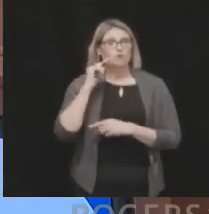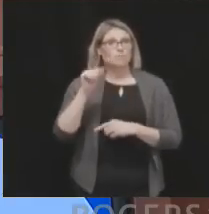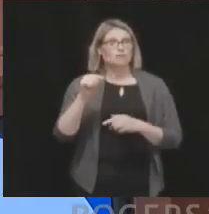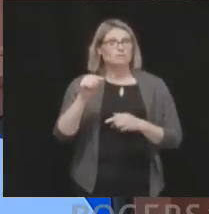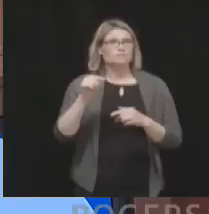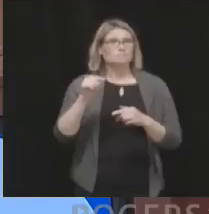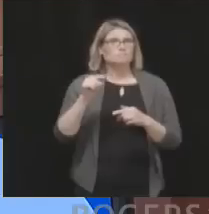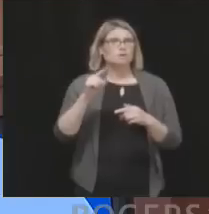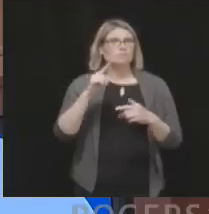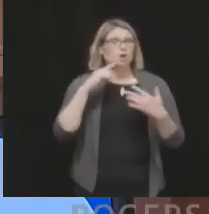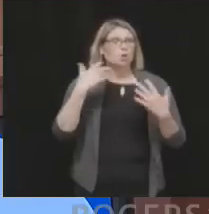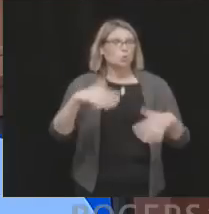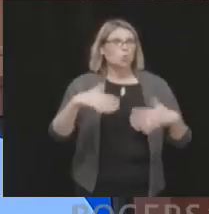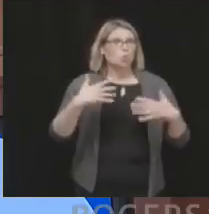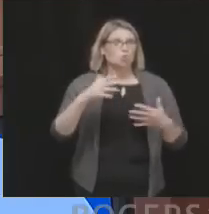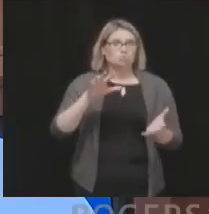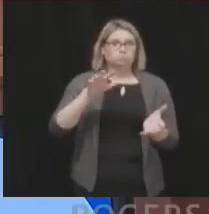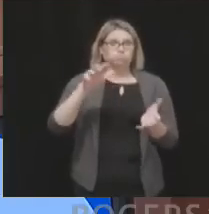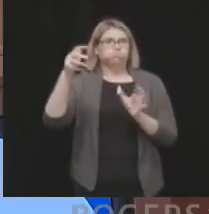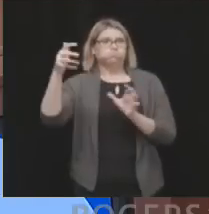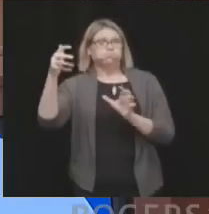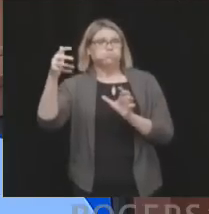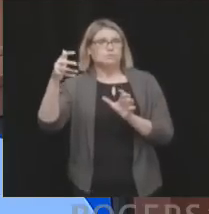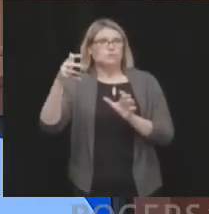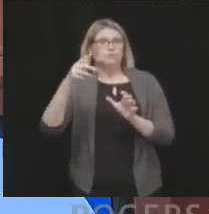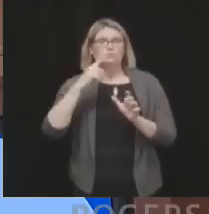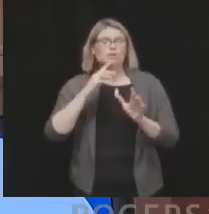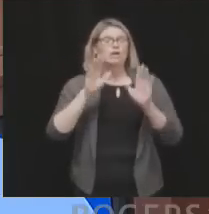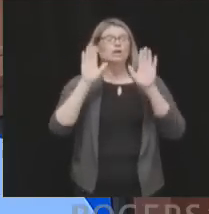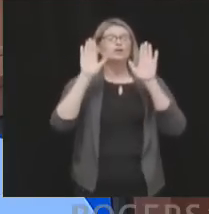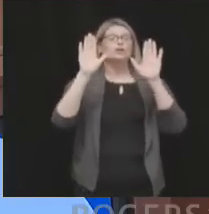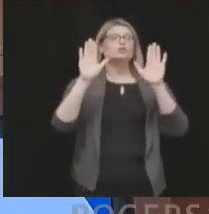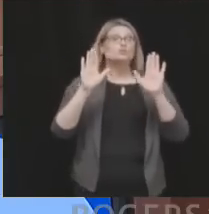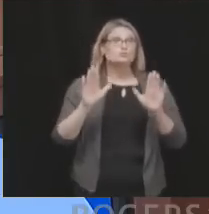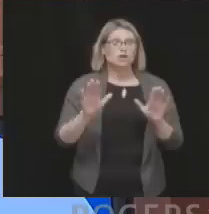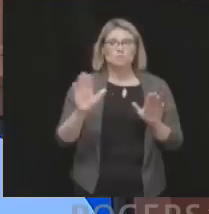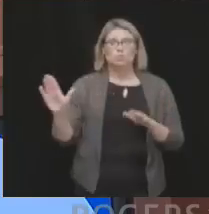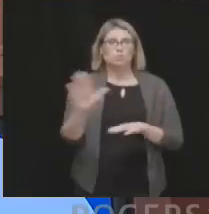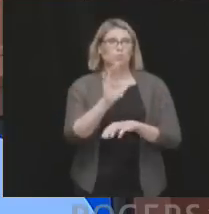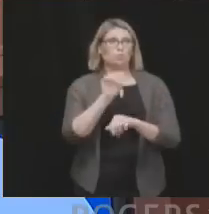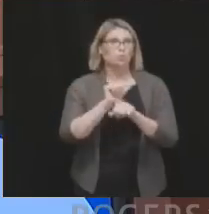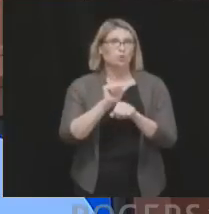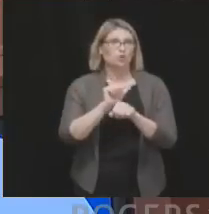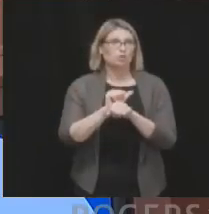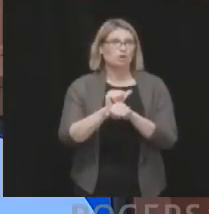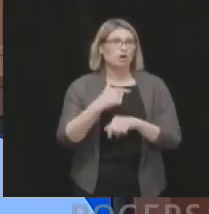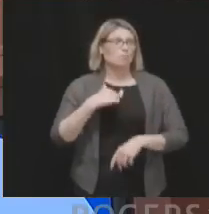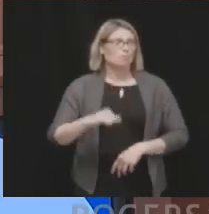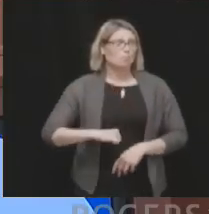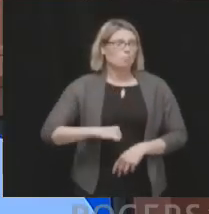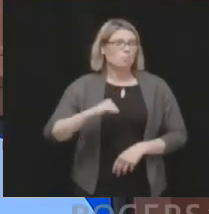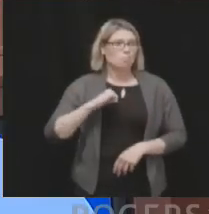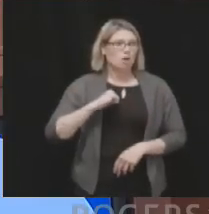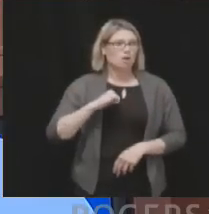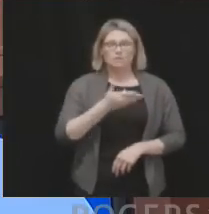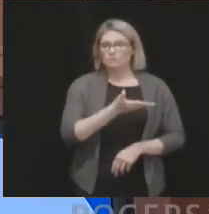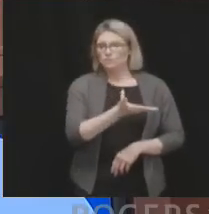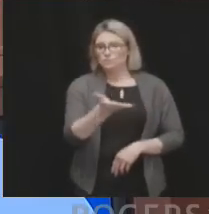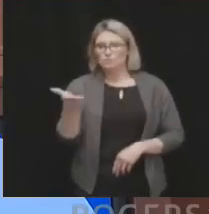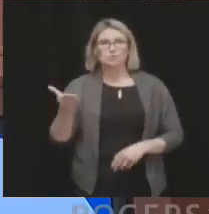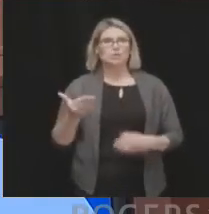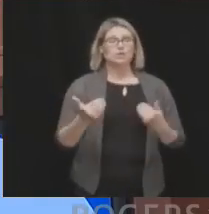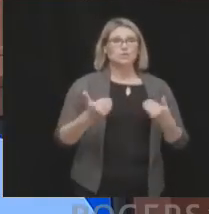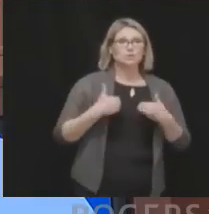frontline workers and all of our workers for the kind of commitment you've shown, the kind of courage you've shown, and the patience you've